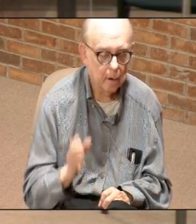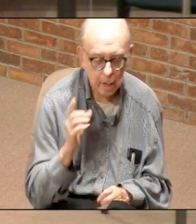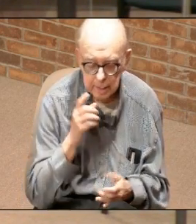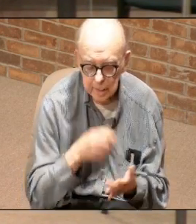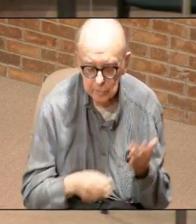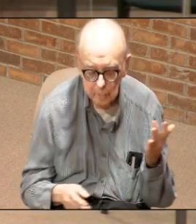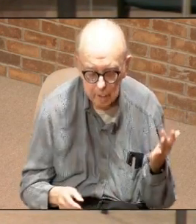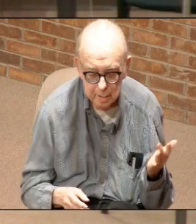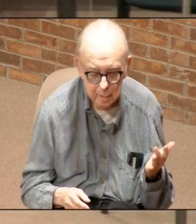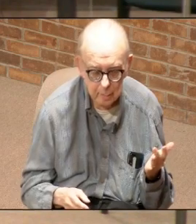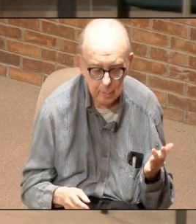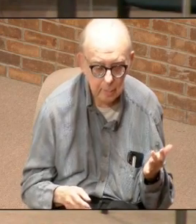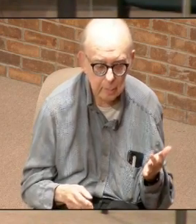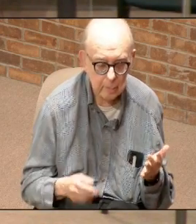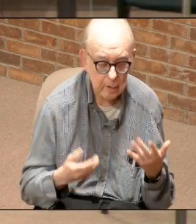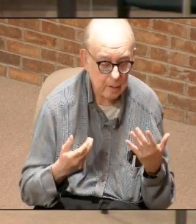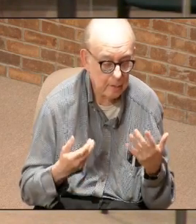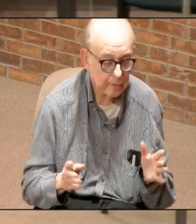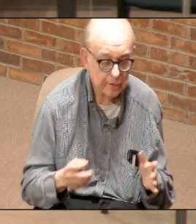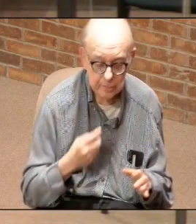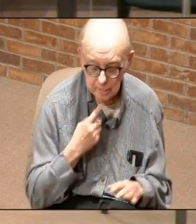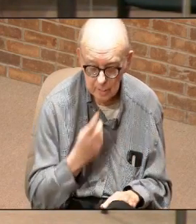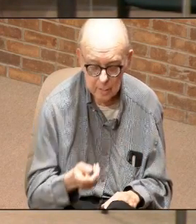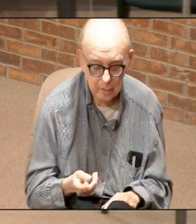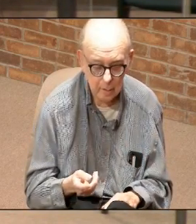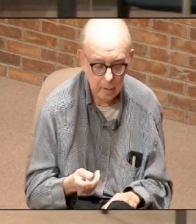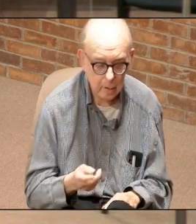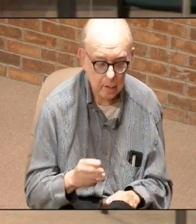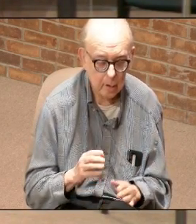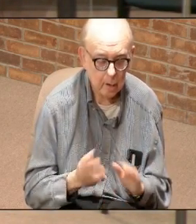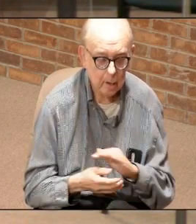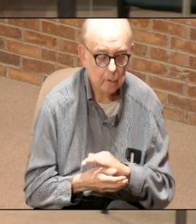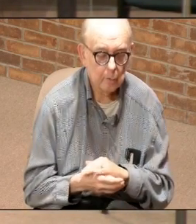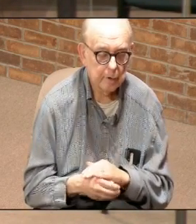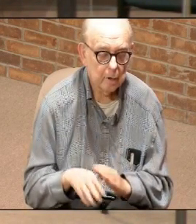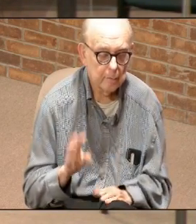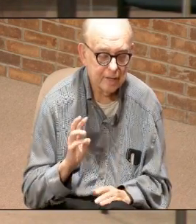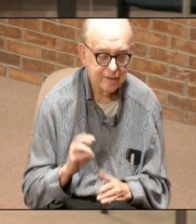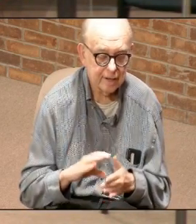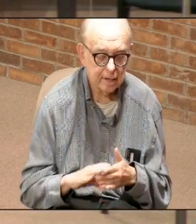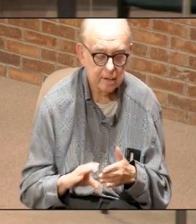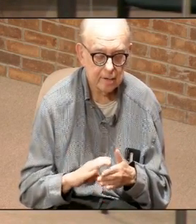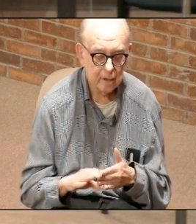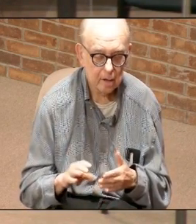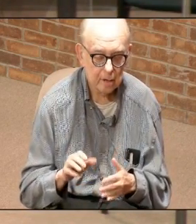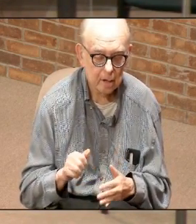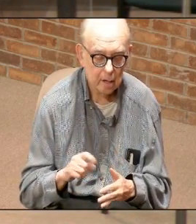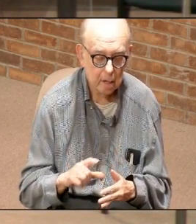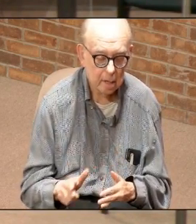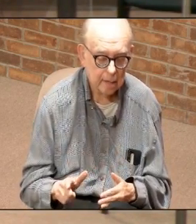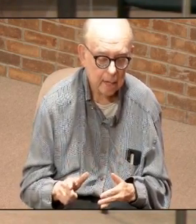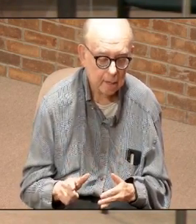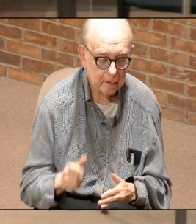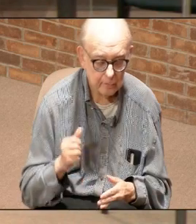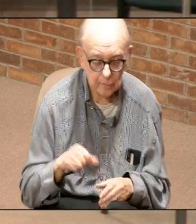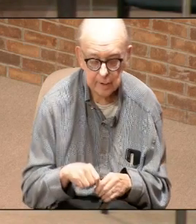guess what? It's already been told it will become $6 a gallon